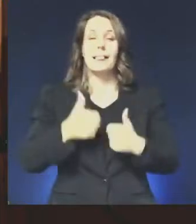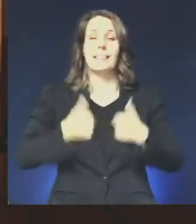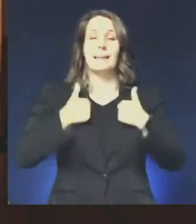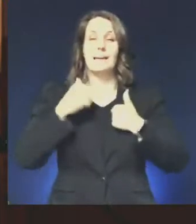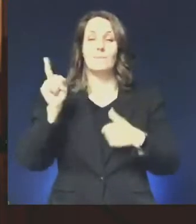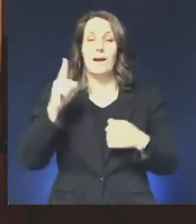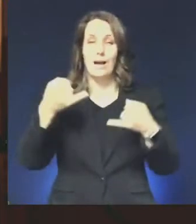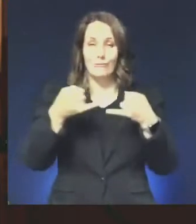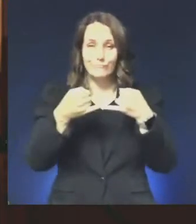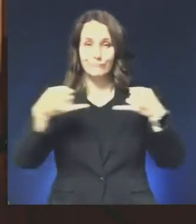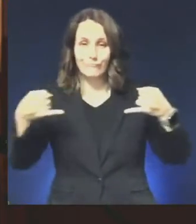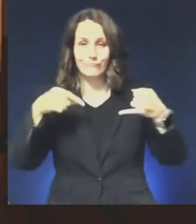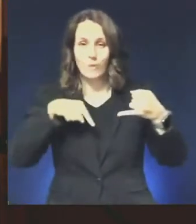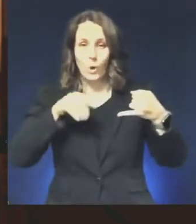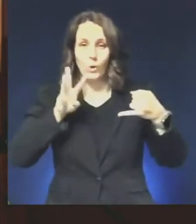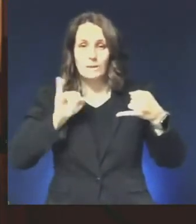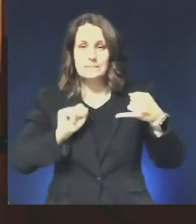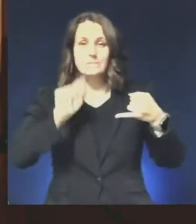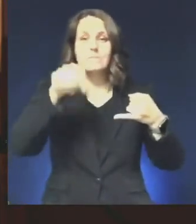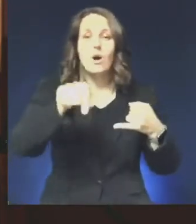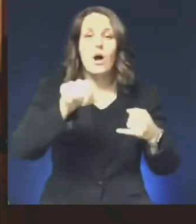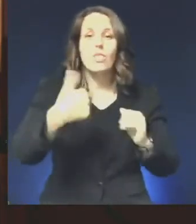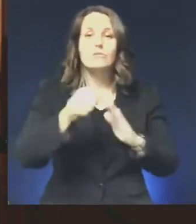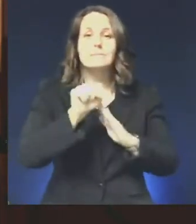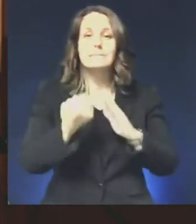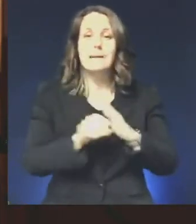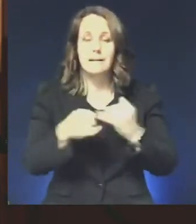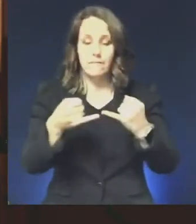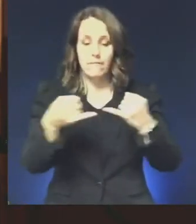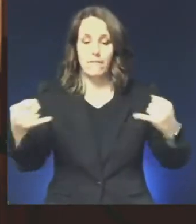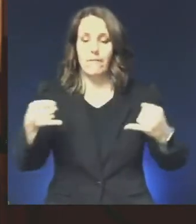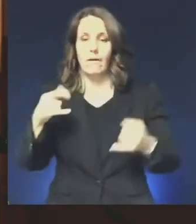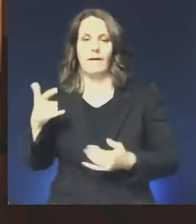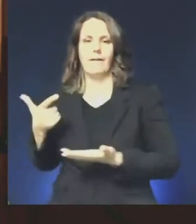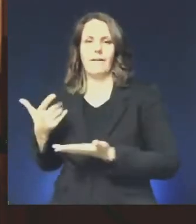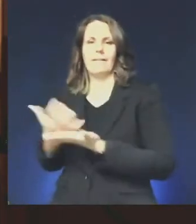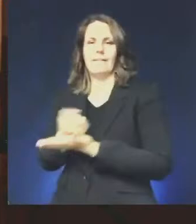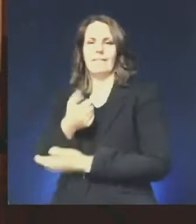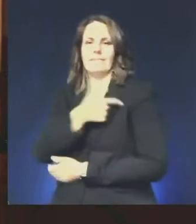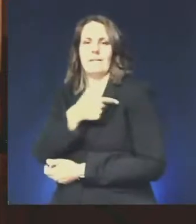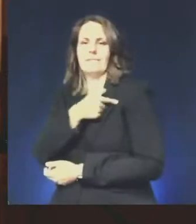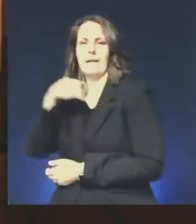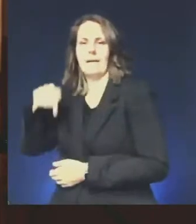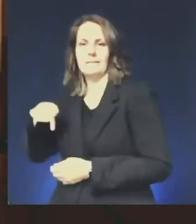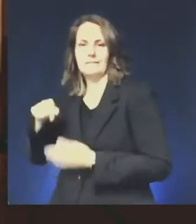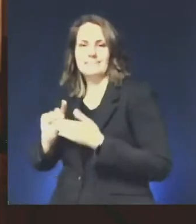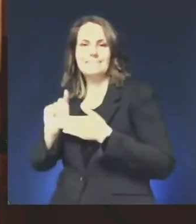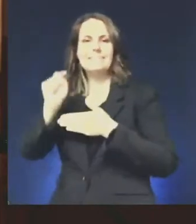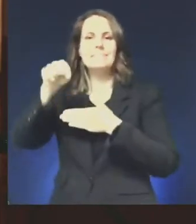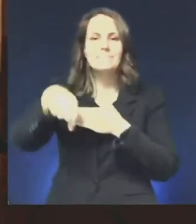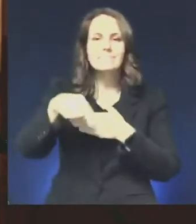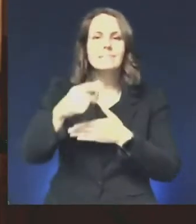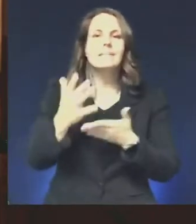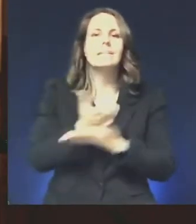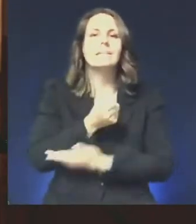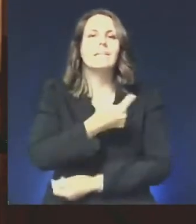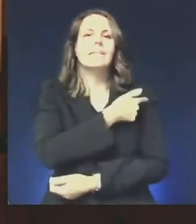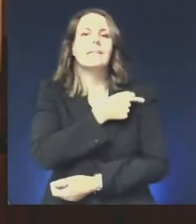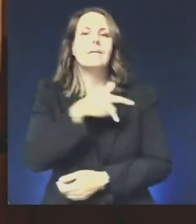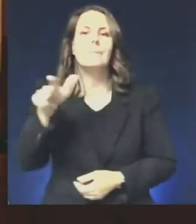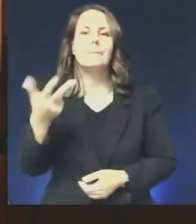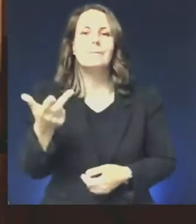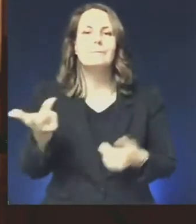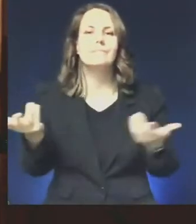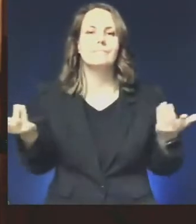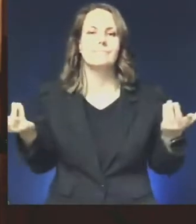then it takes a while for records, for example, from Minnesota and Wisconsin to get merged to track that. So